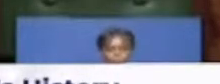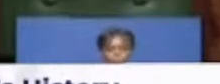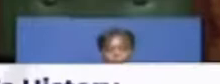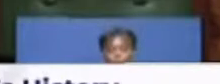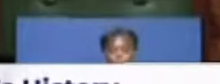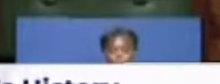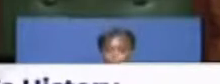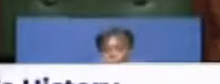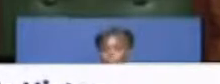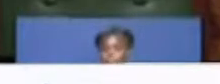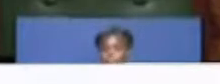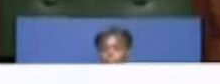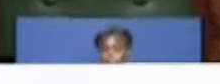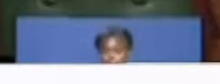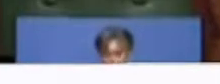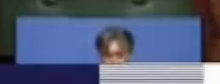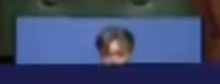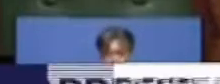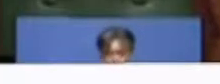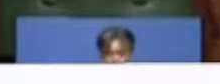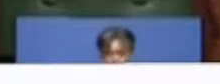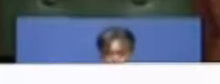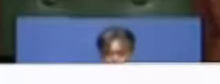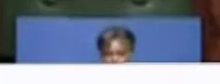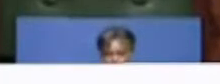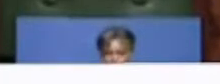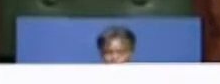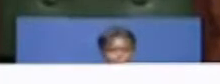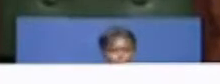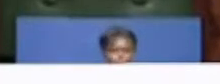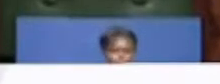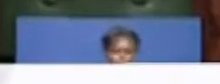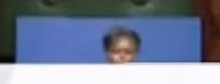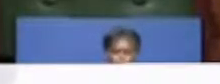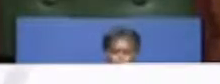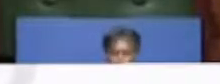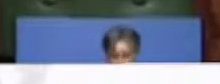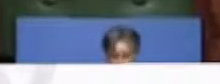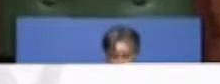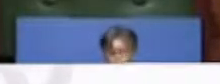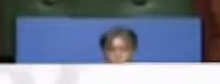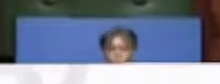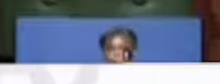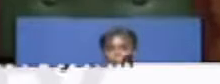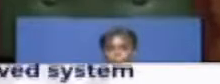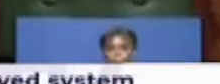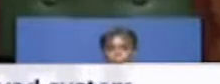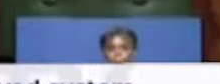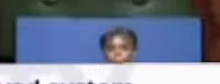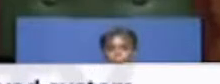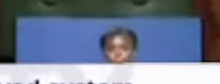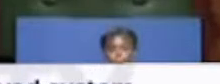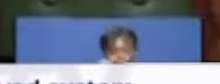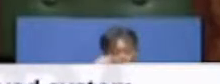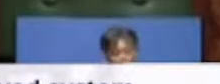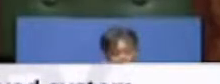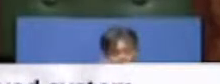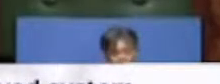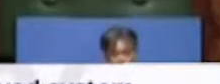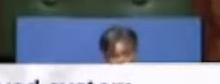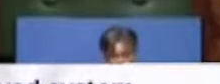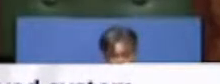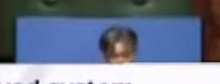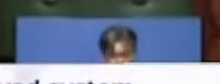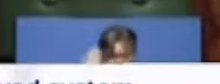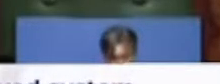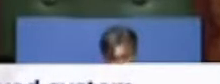where it received nearly unanimous endorsement. In this August